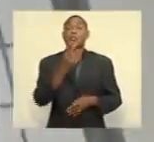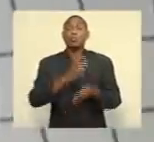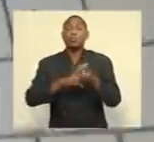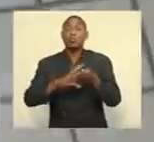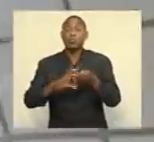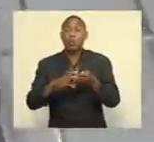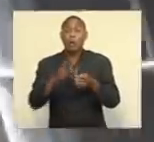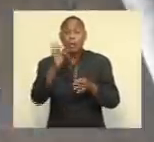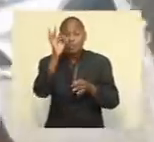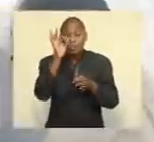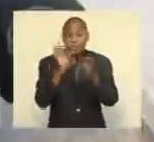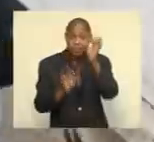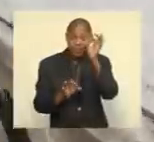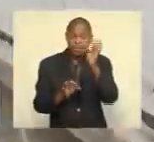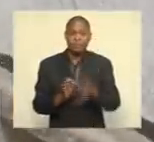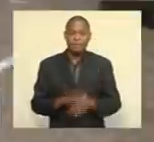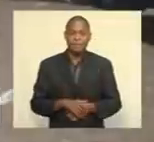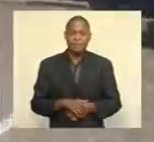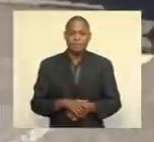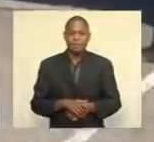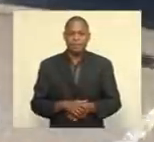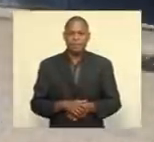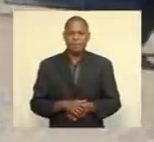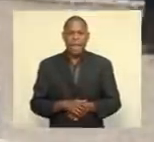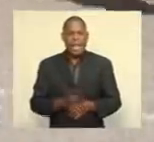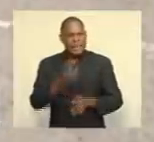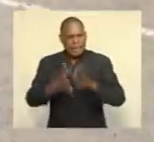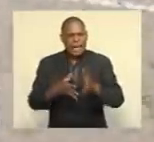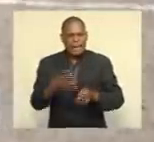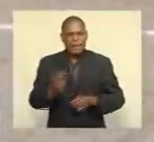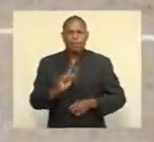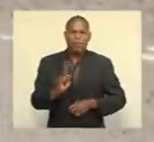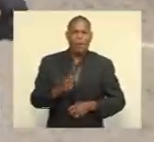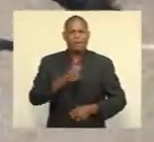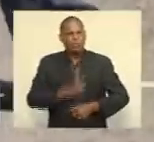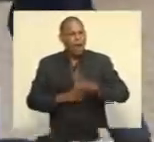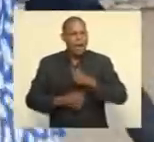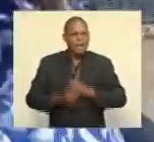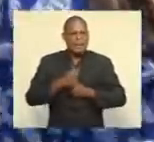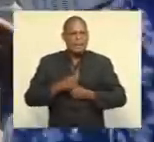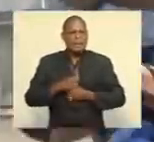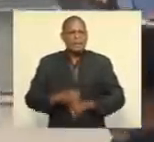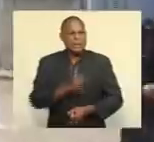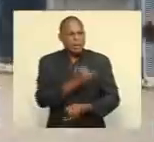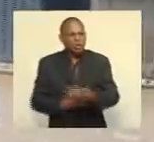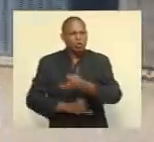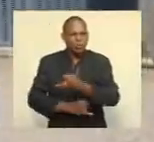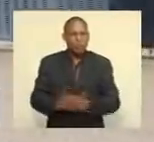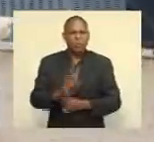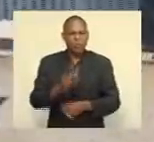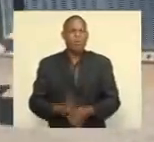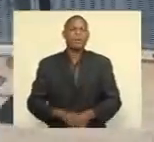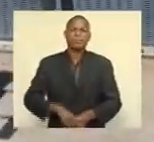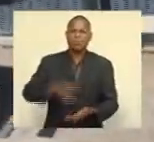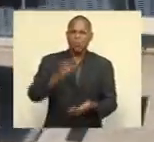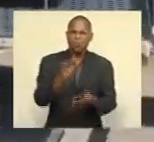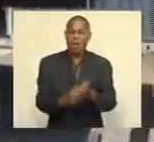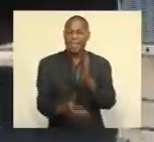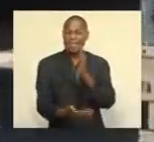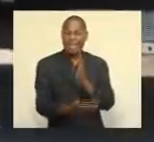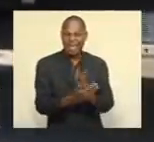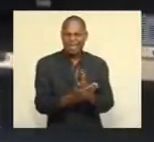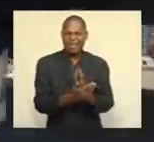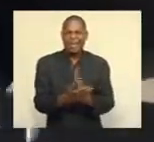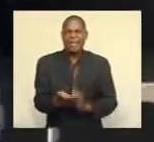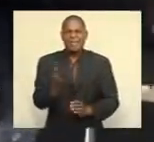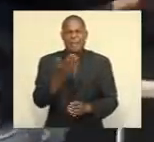her eyes. He said there were signs of struggle as there were bruises on the deceased's right-hand fingers, upper hand and